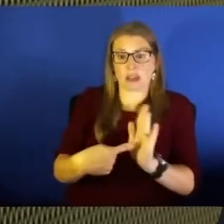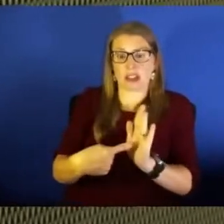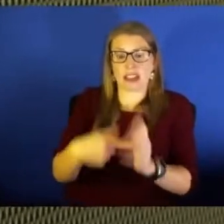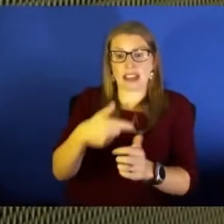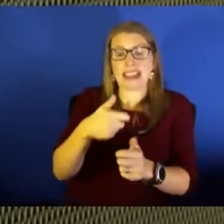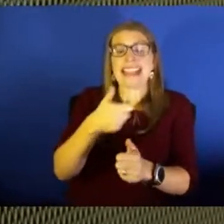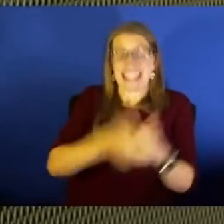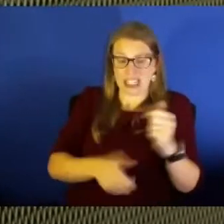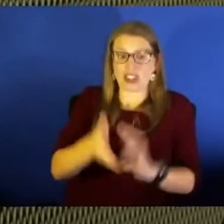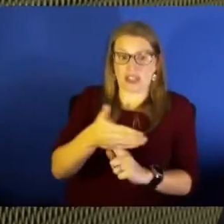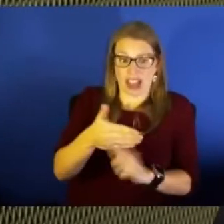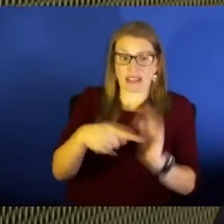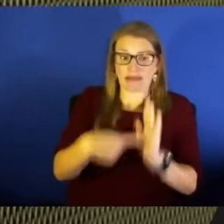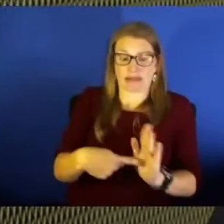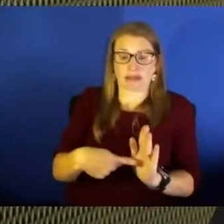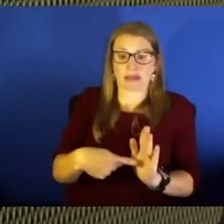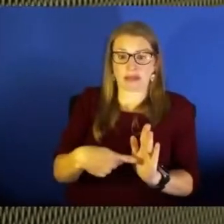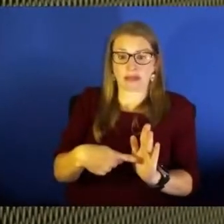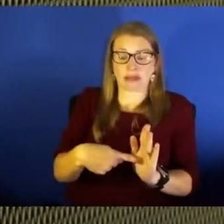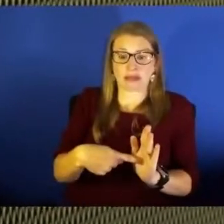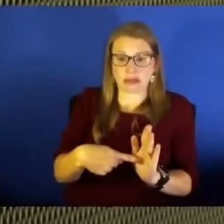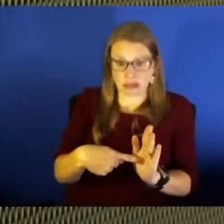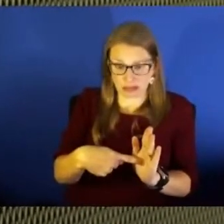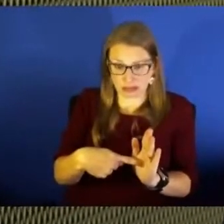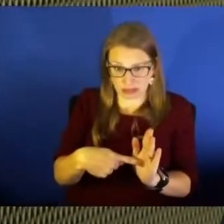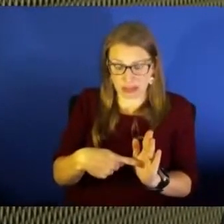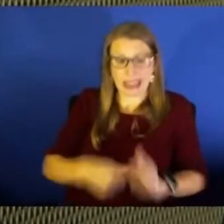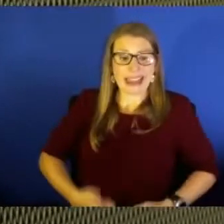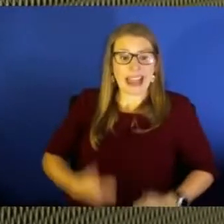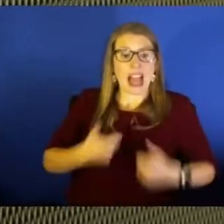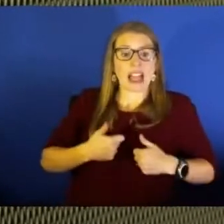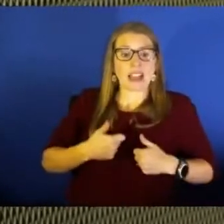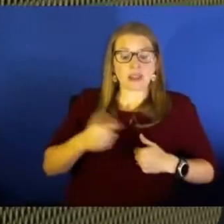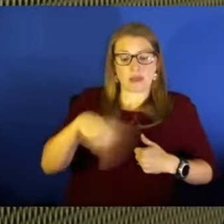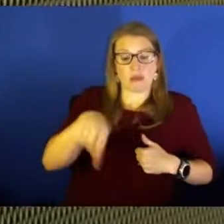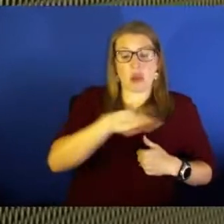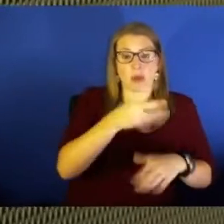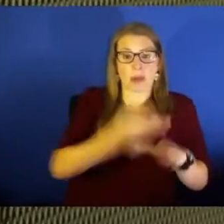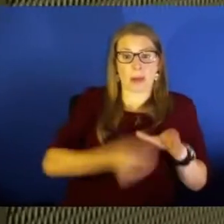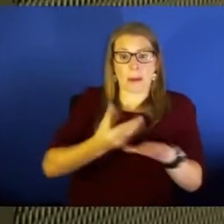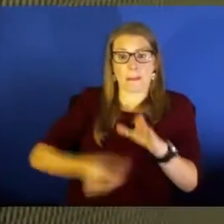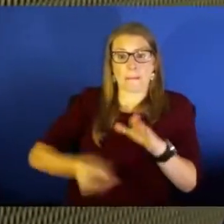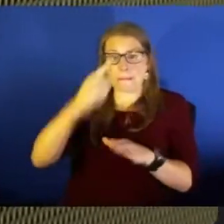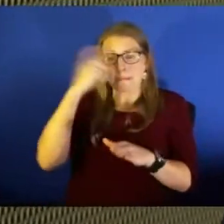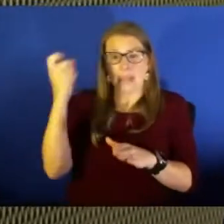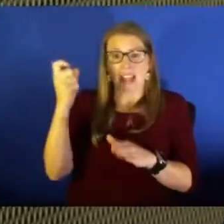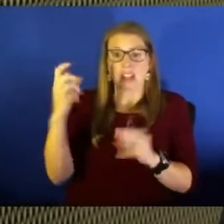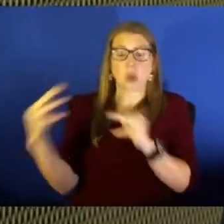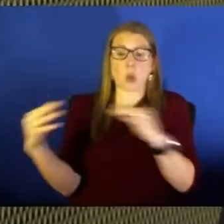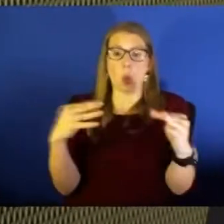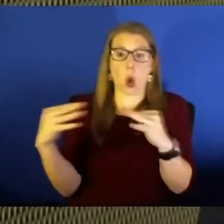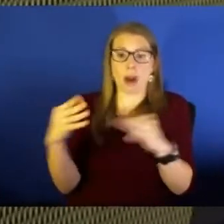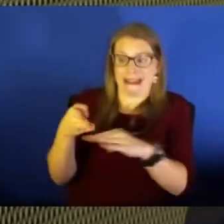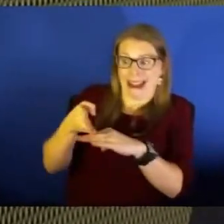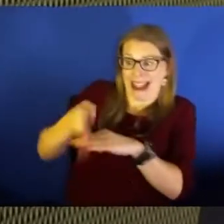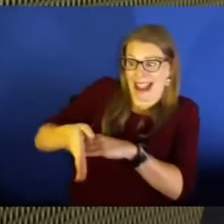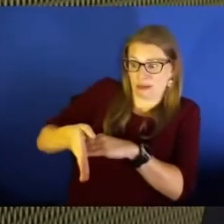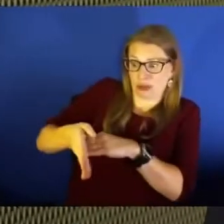flag representing the lives of those who have been taken because of the cost of war after